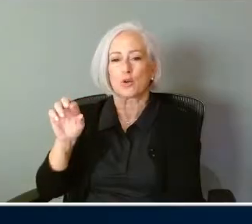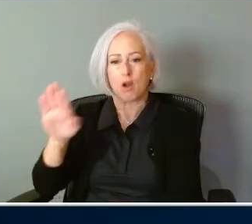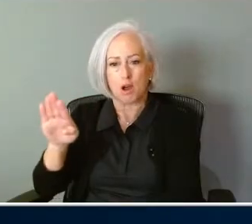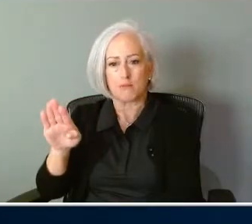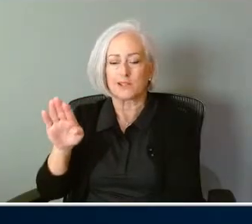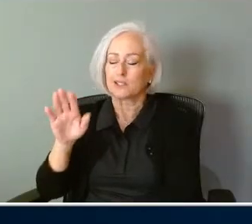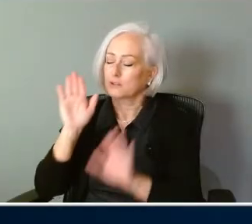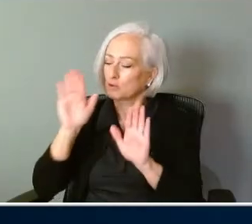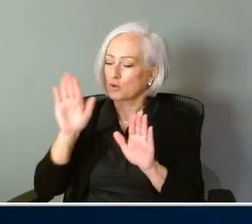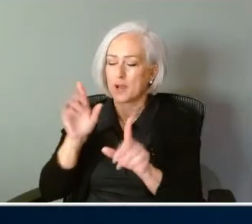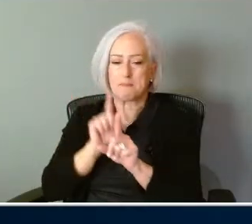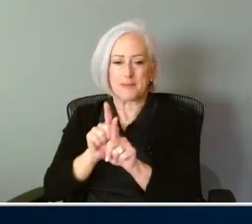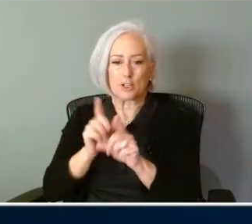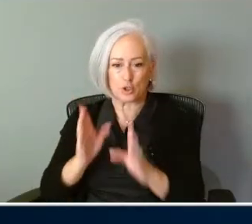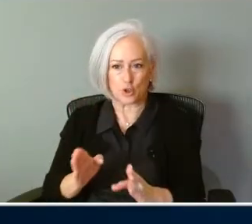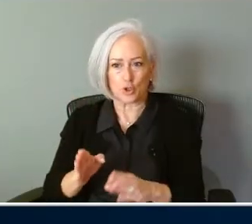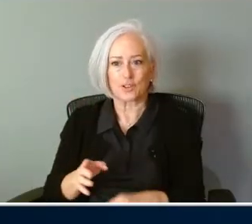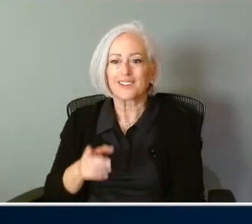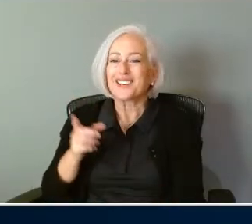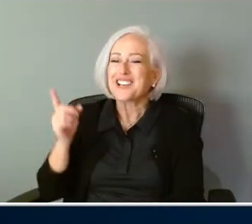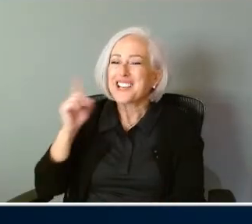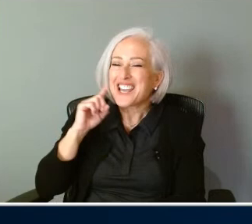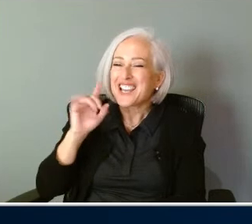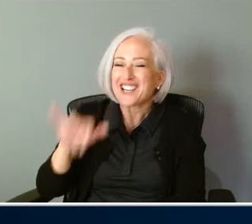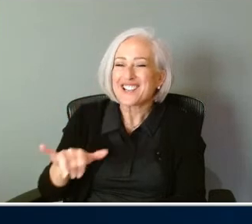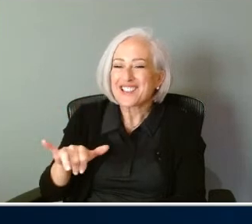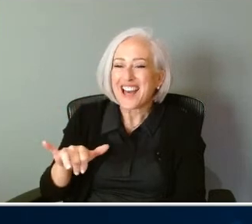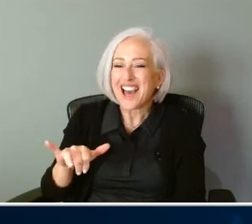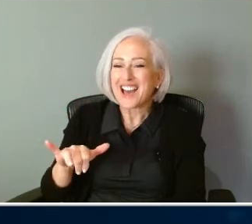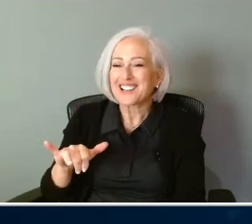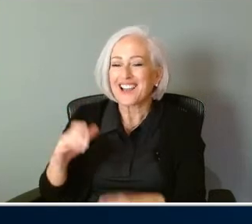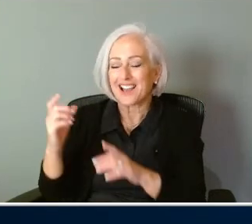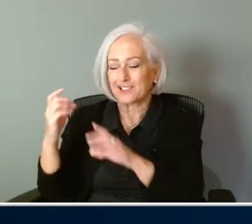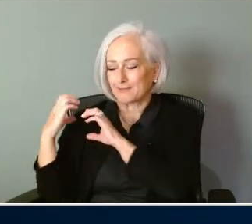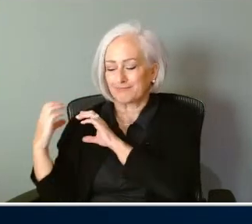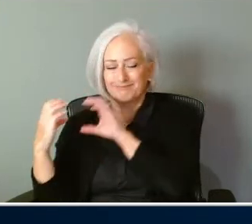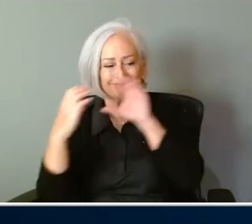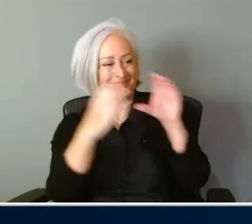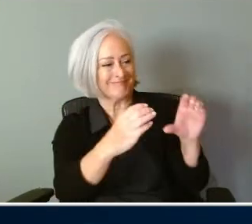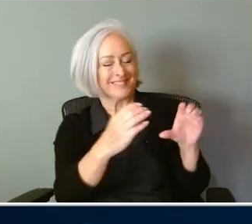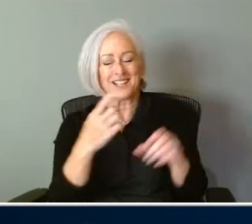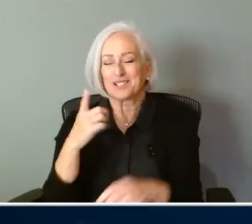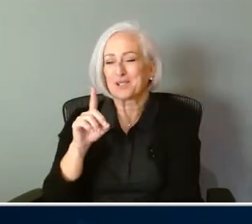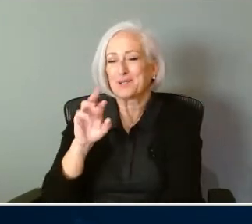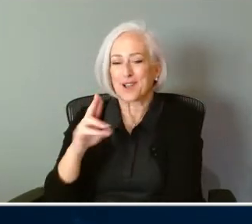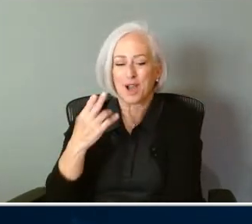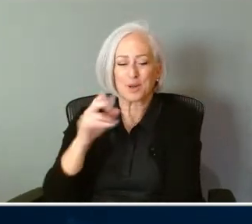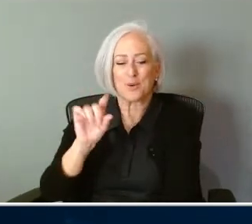what's it feel like to hear that, Dr. Sue, and to hand off this job to Dr. Holzberlein?